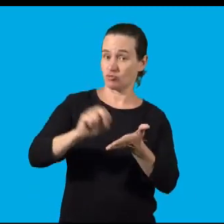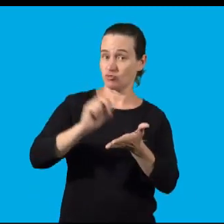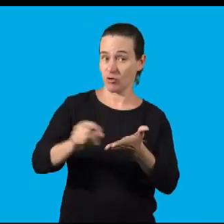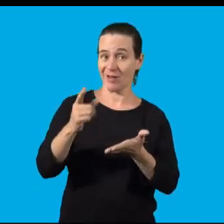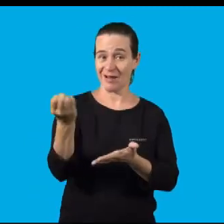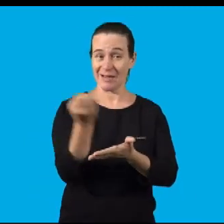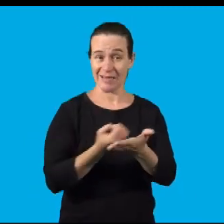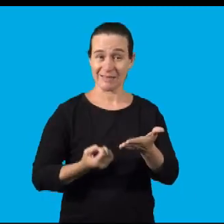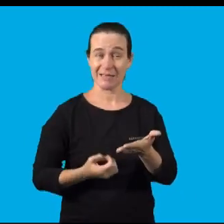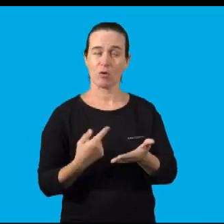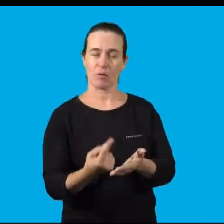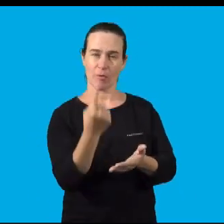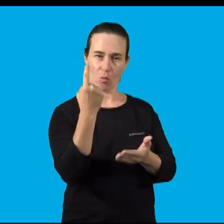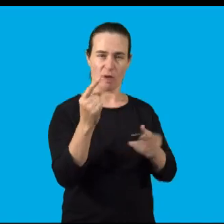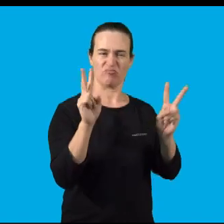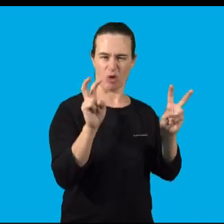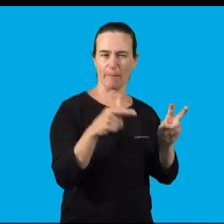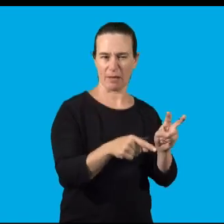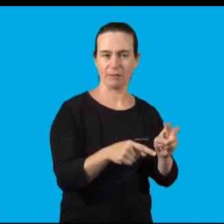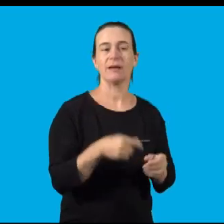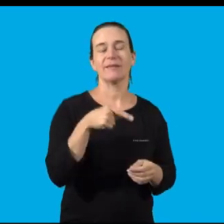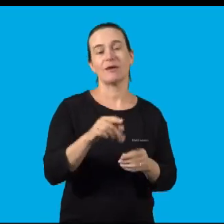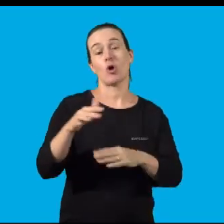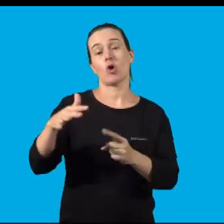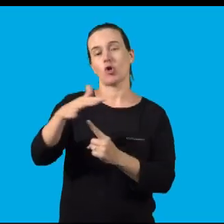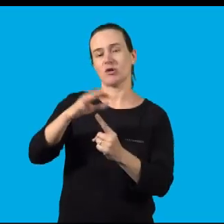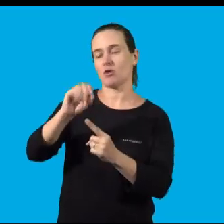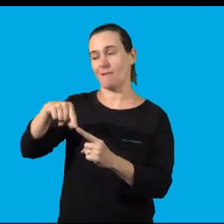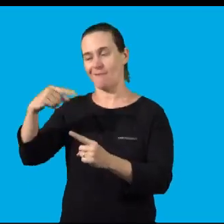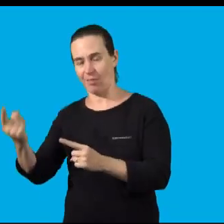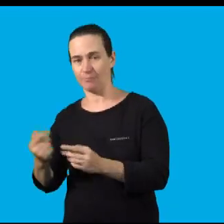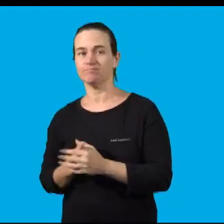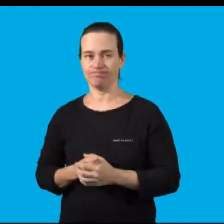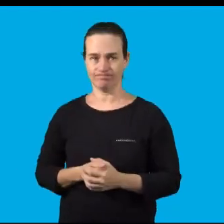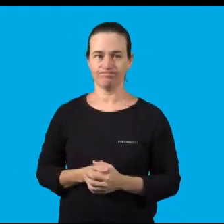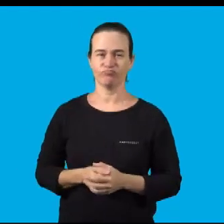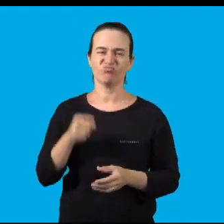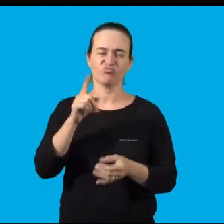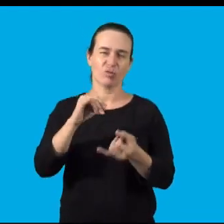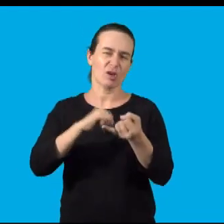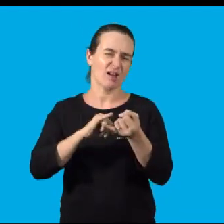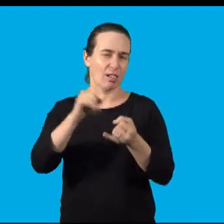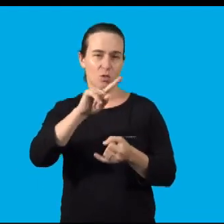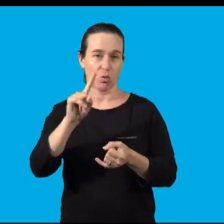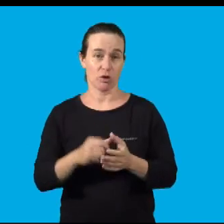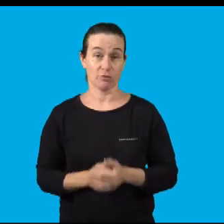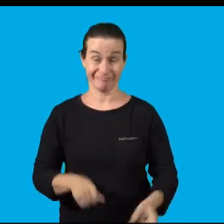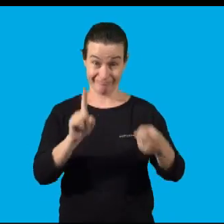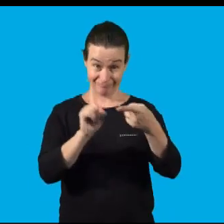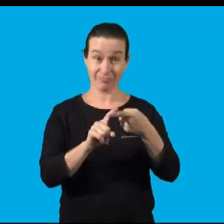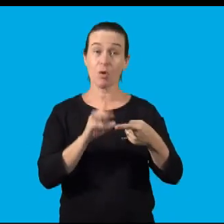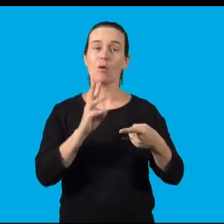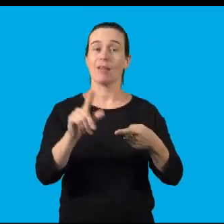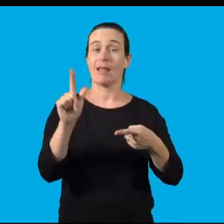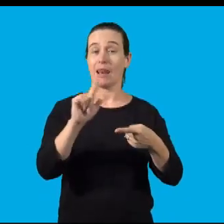a literary essay on one genre and do a contextual on another. The style of questions.